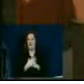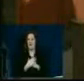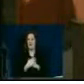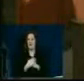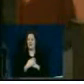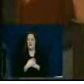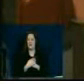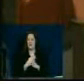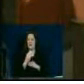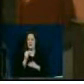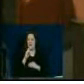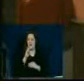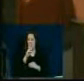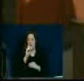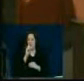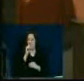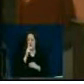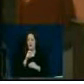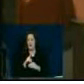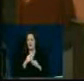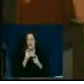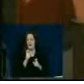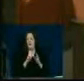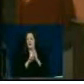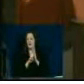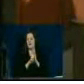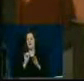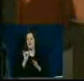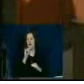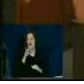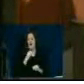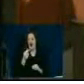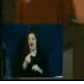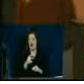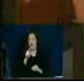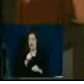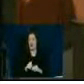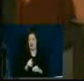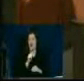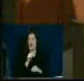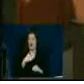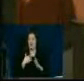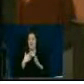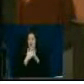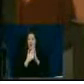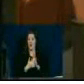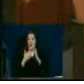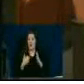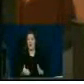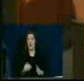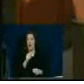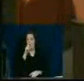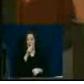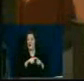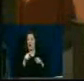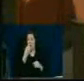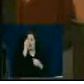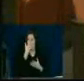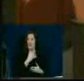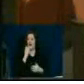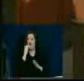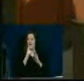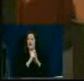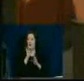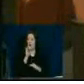Mr. Bessler, I'd like to, give you an example. Like if I hired you as my attorney and you could only tell me if it was legal